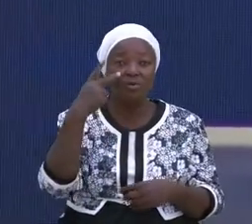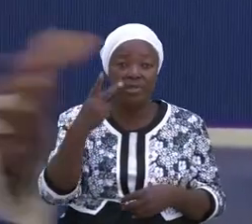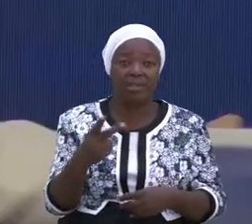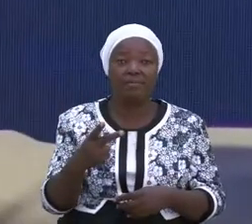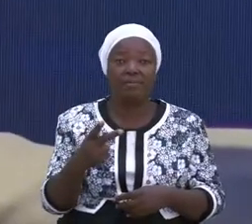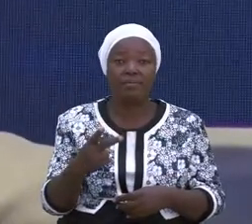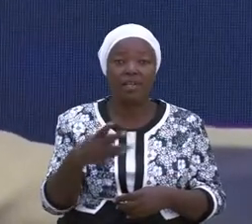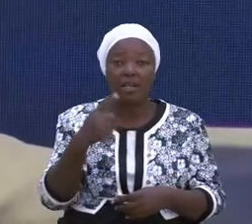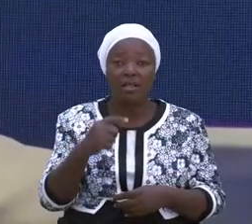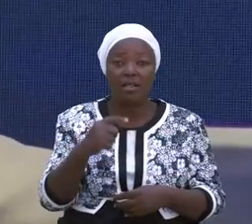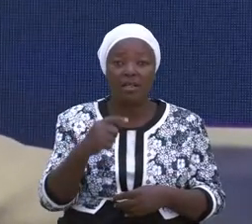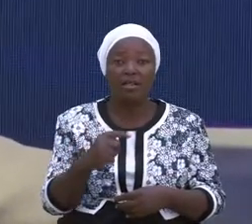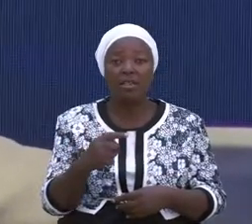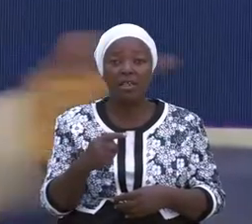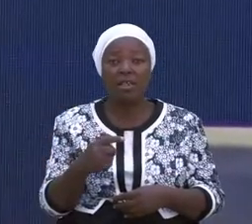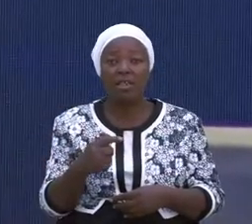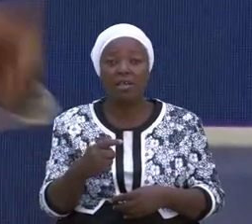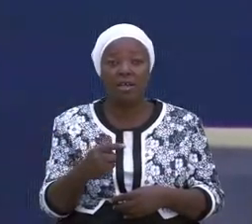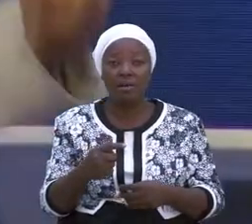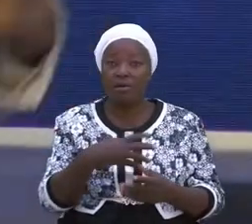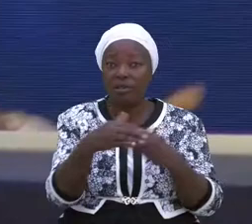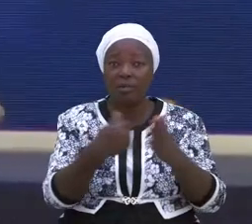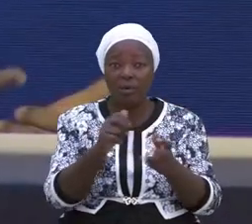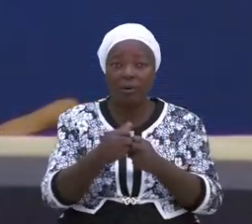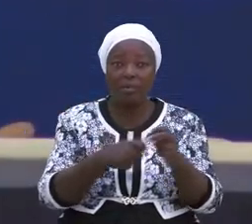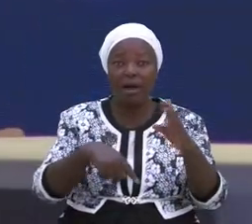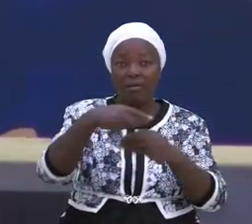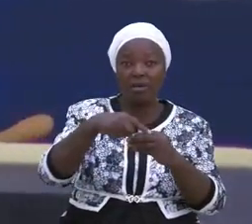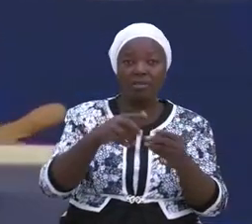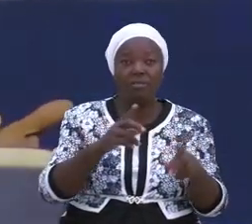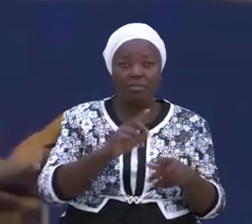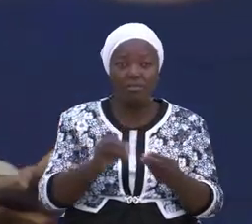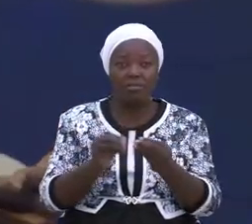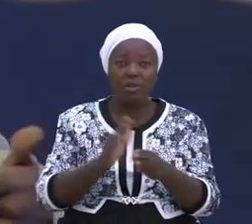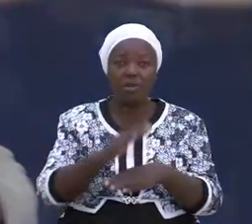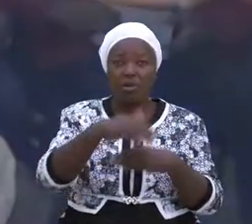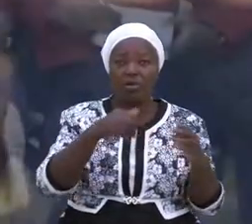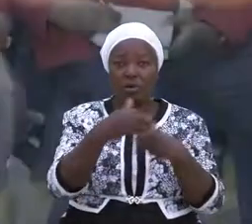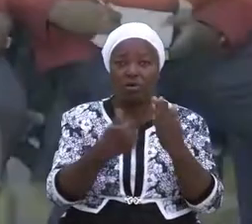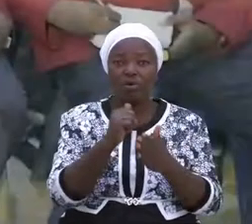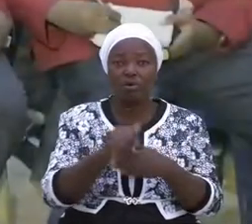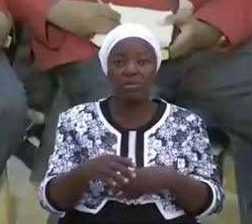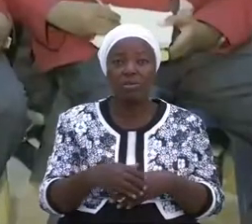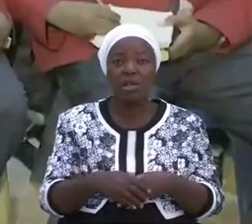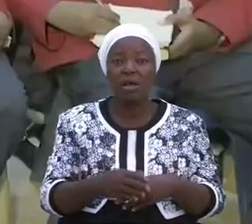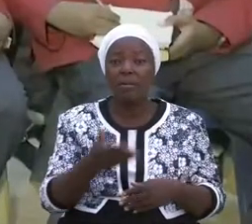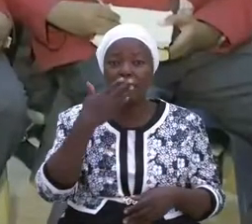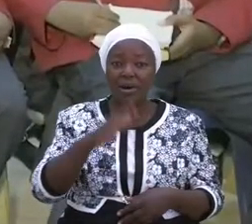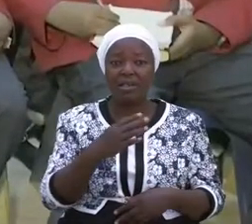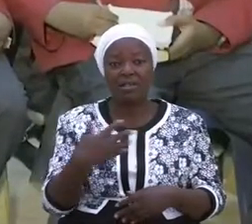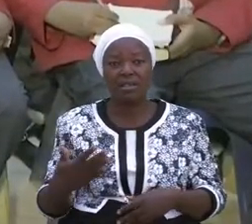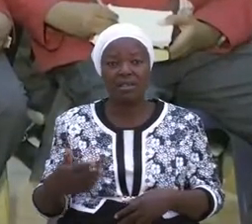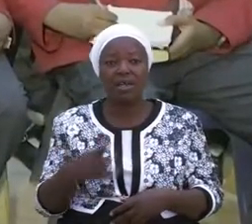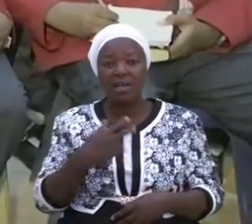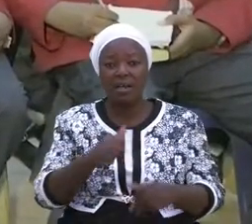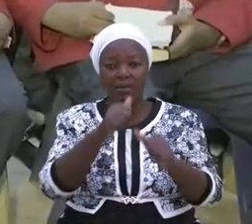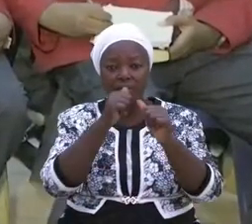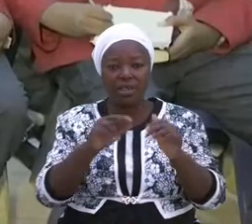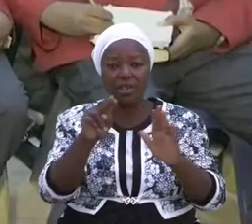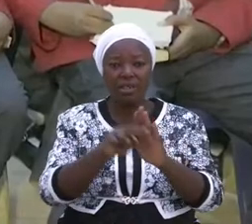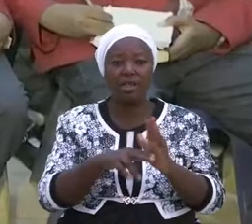the terrible things all around. Beyond those terrible things, the blessedness of